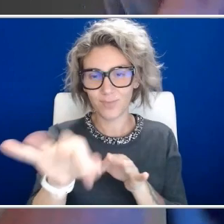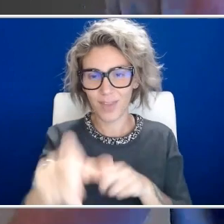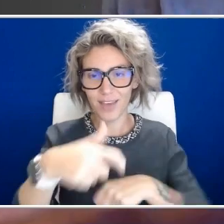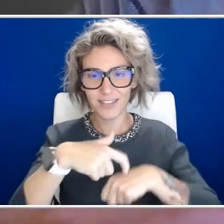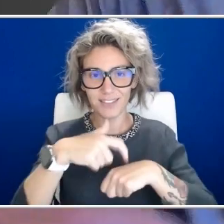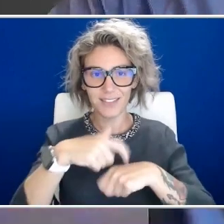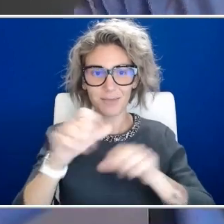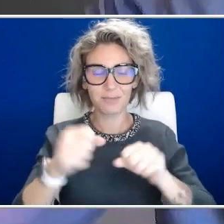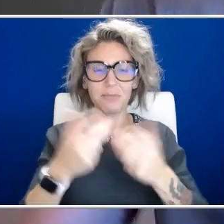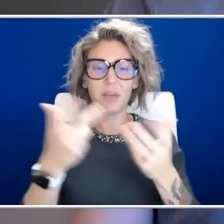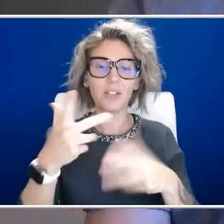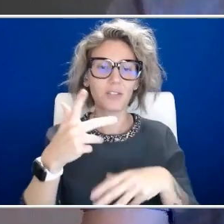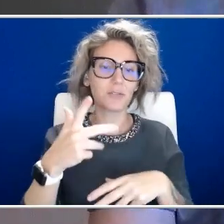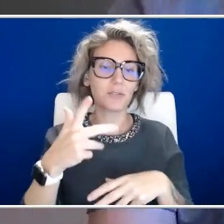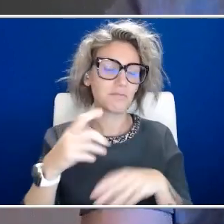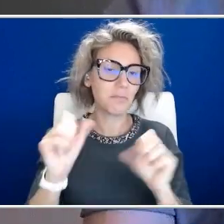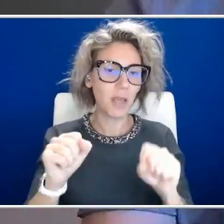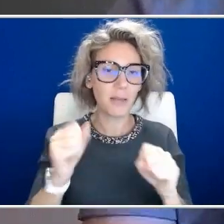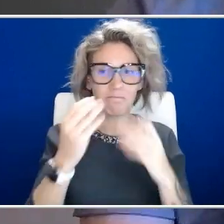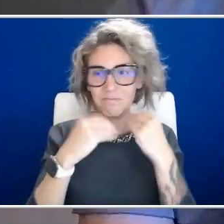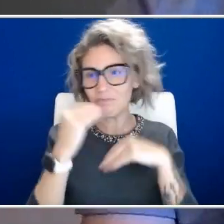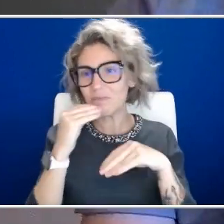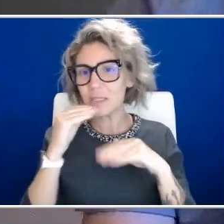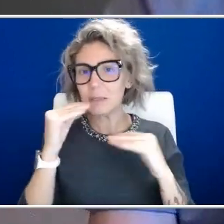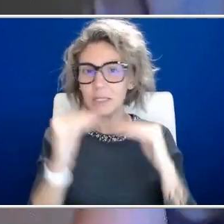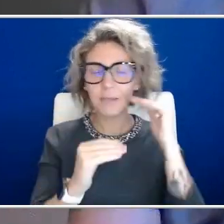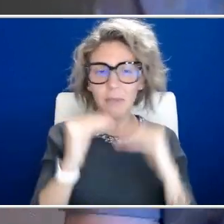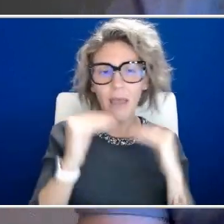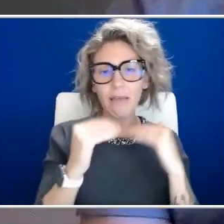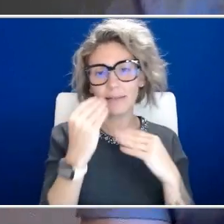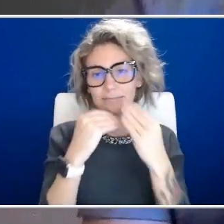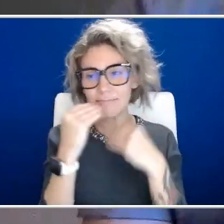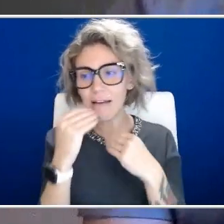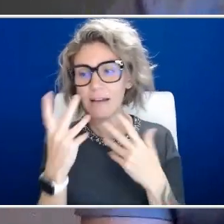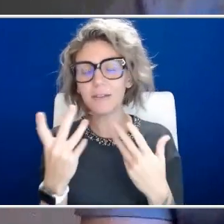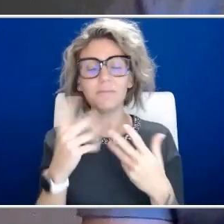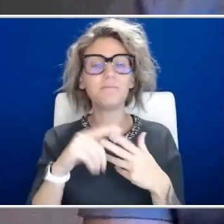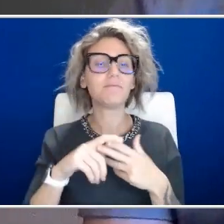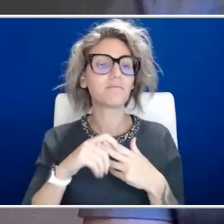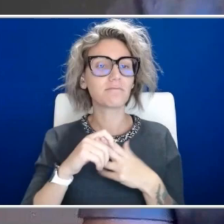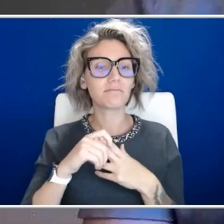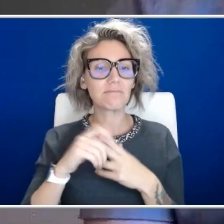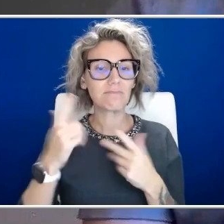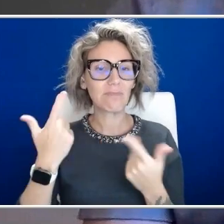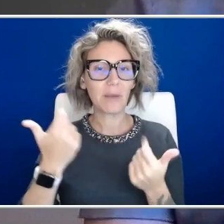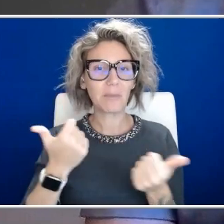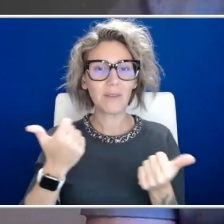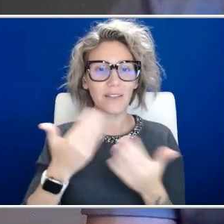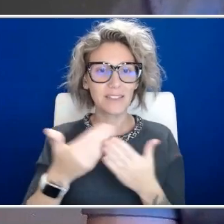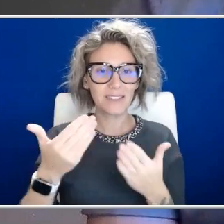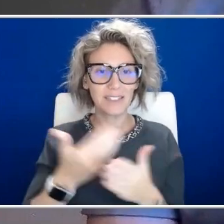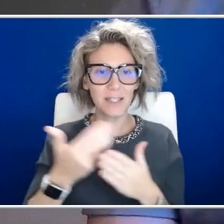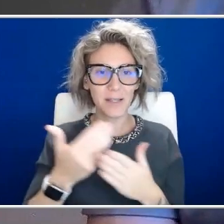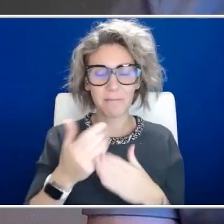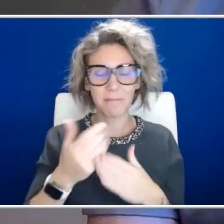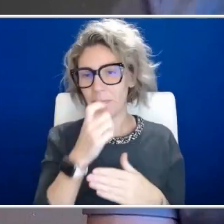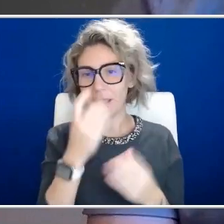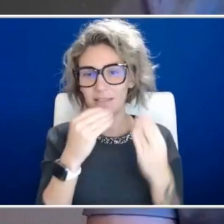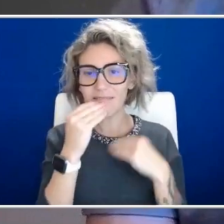possible. Eating a balanced, healthy diet. Biggest thing, not eating any raw or undercooked